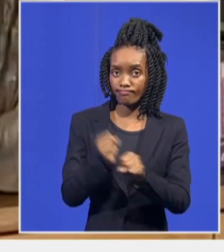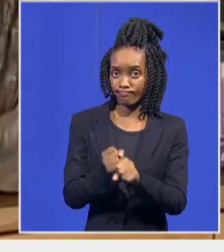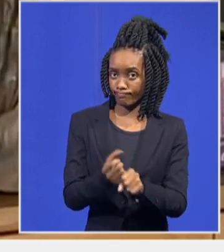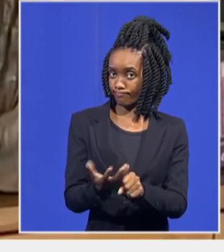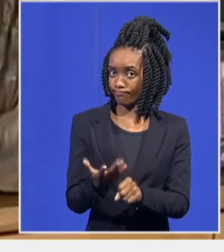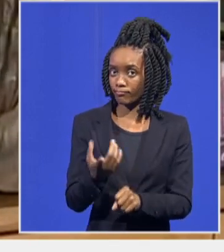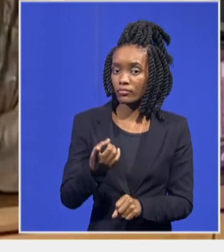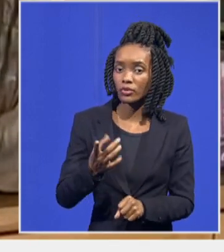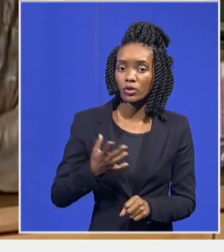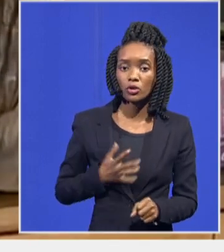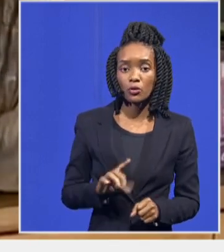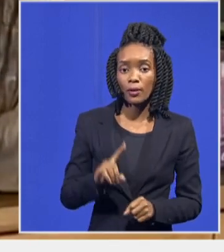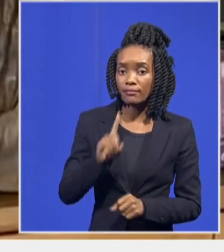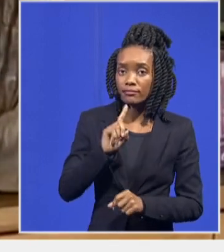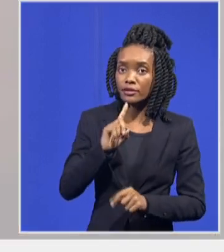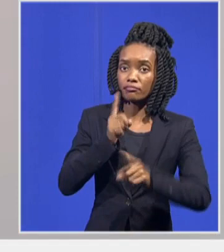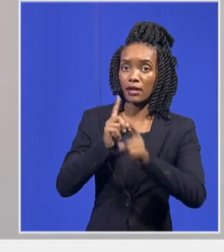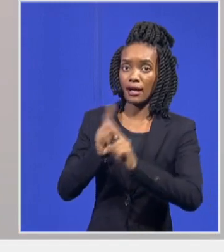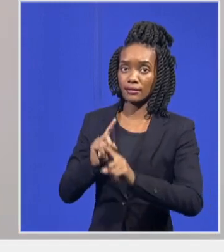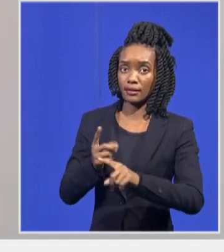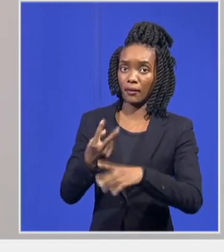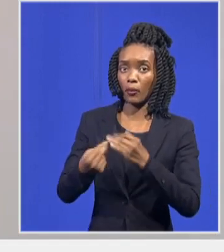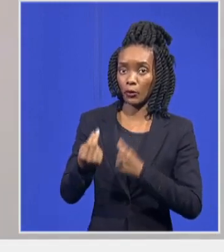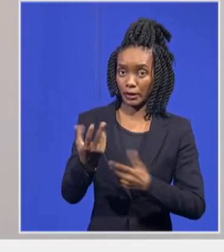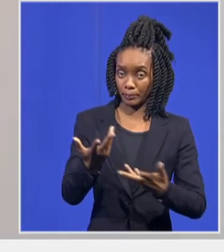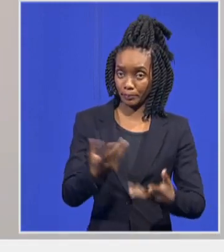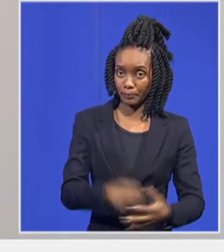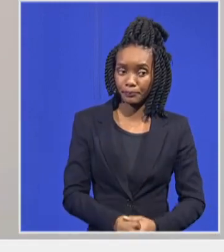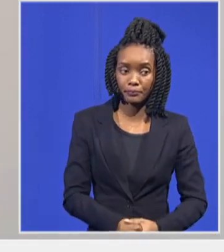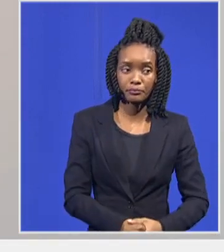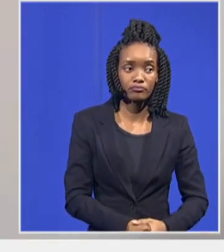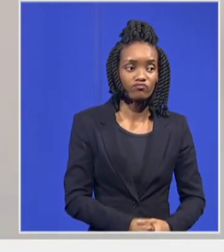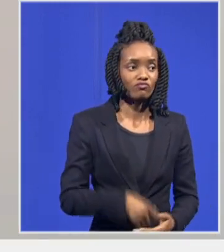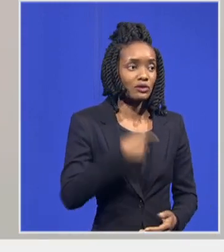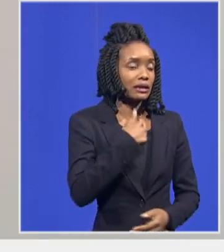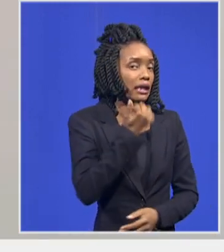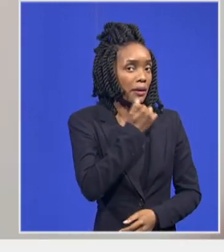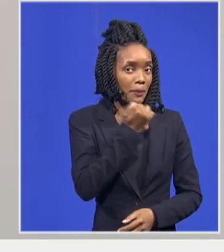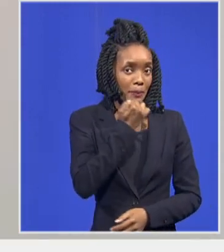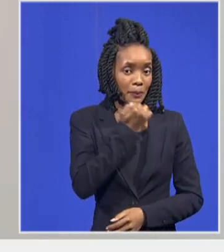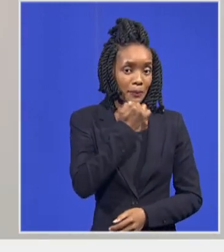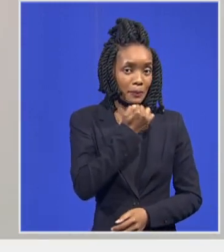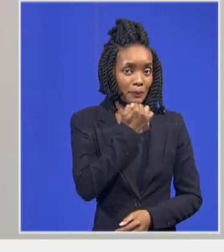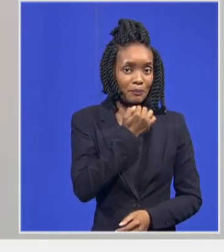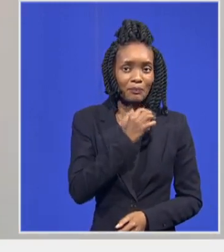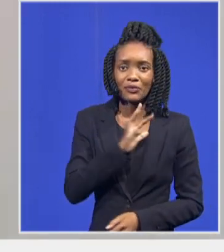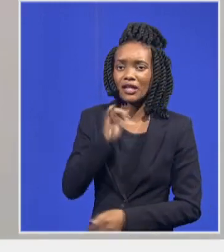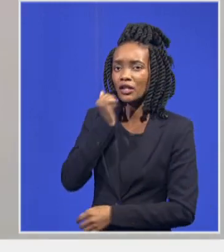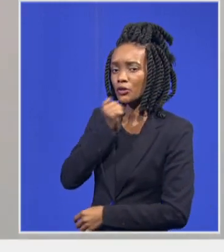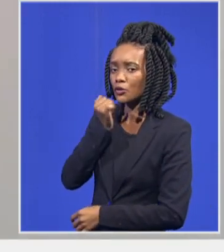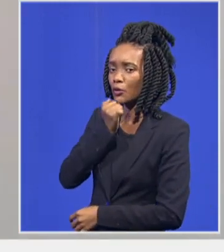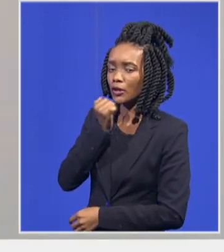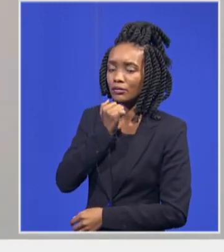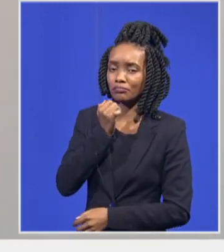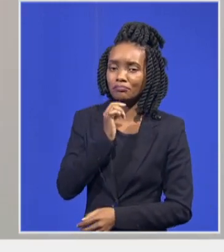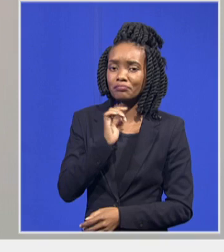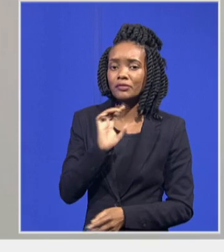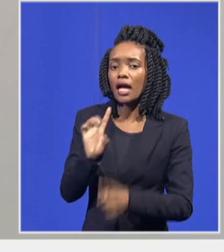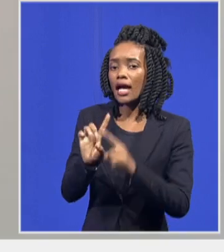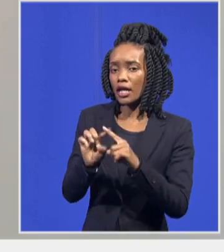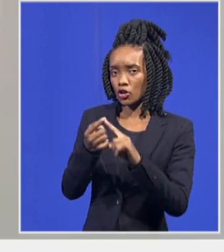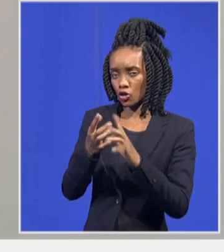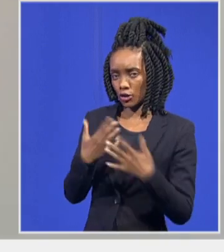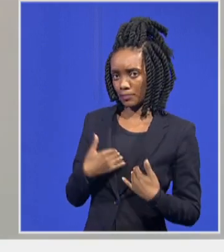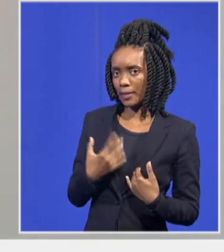both those questions, please? I'm really sorry. Sorry. Excuse me, Rudy. There is